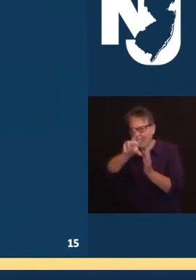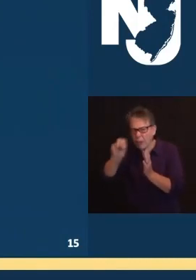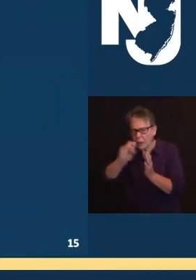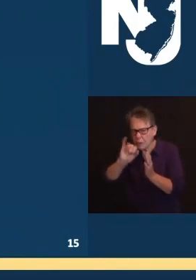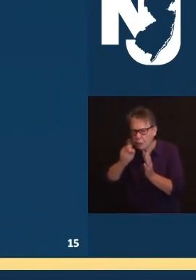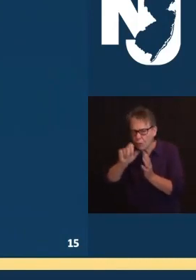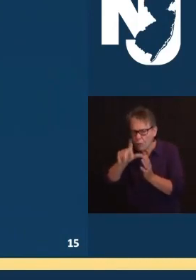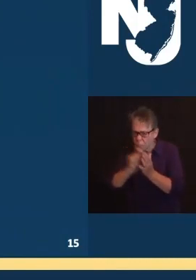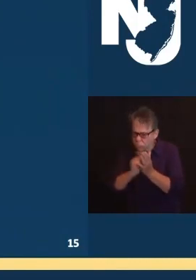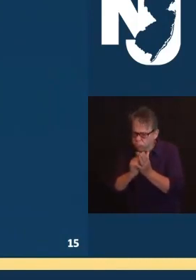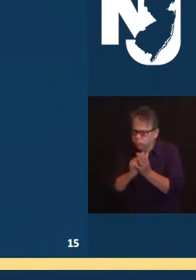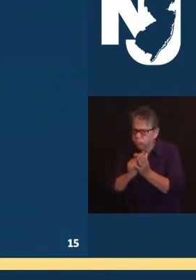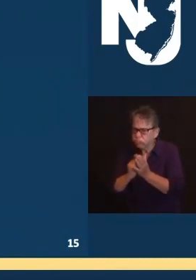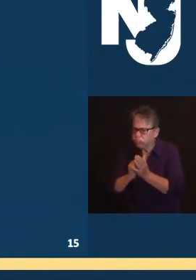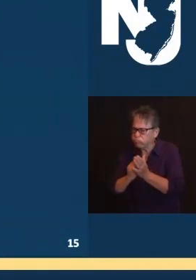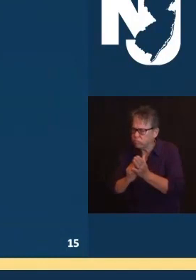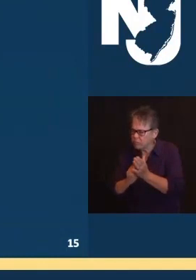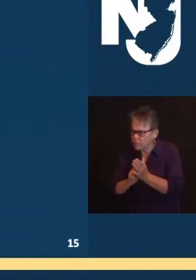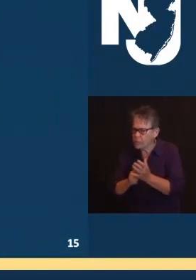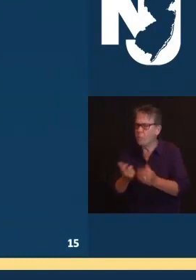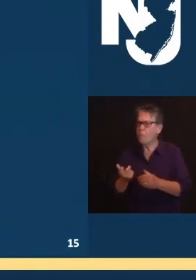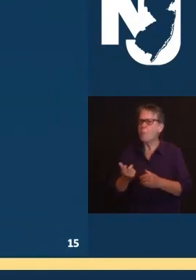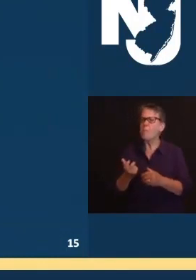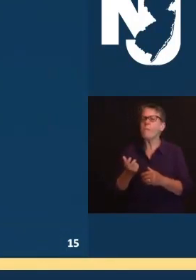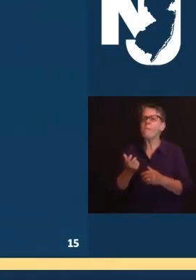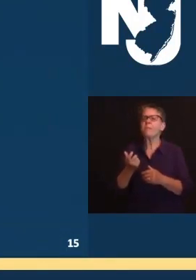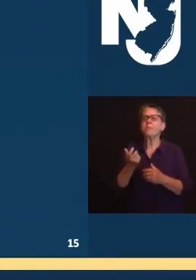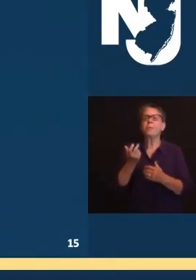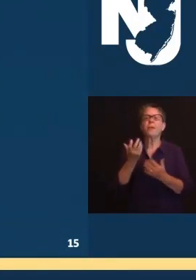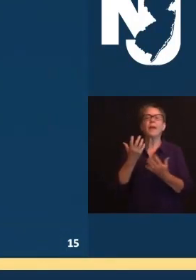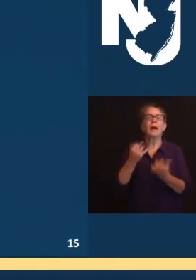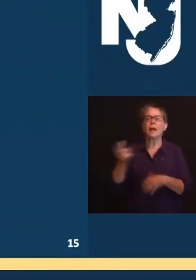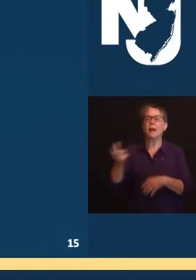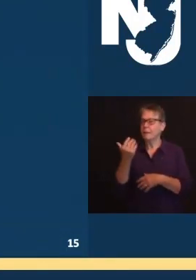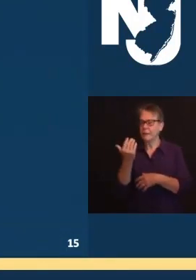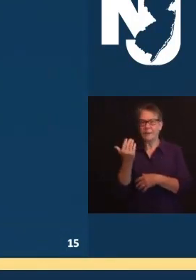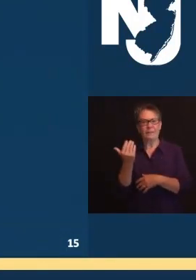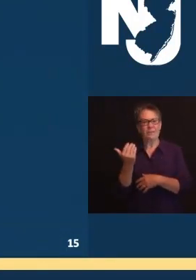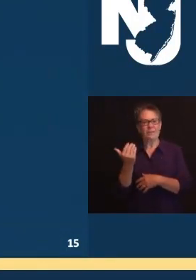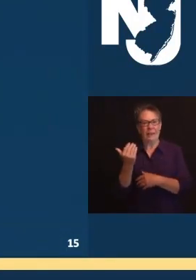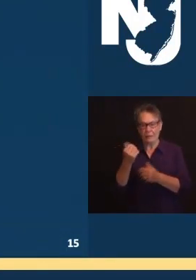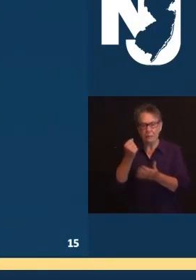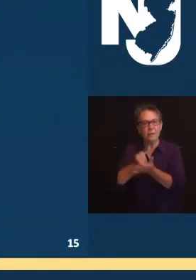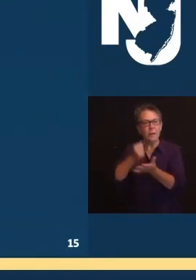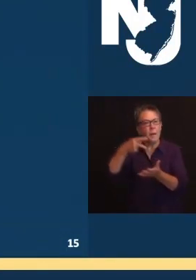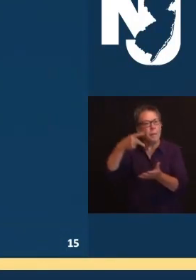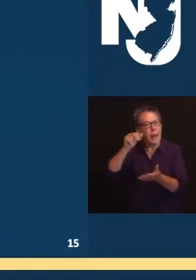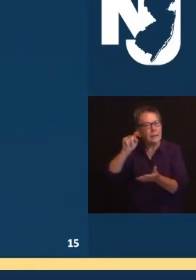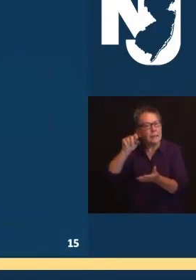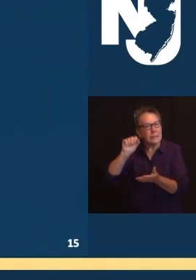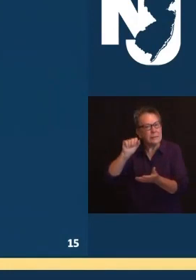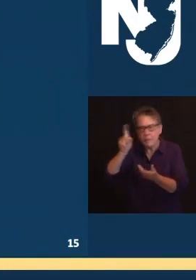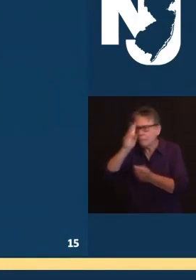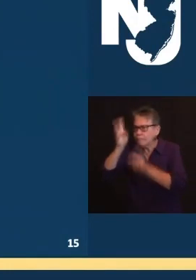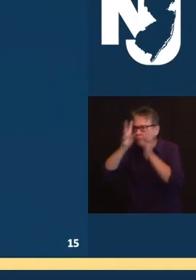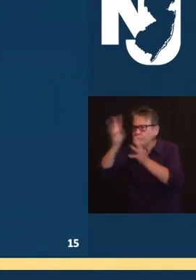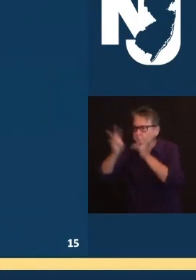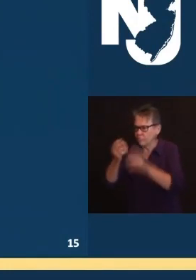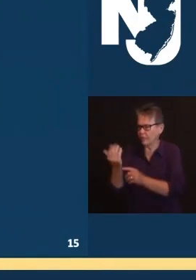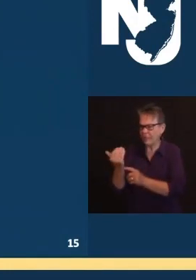Black employees at Bell Labs to ensure diversity in the future generations in science. All in all, he would